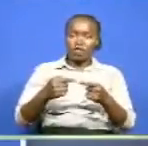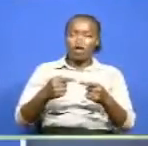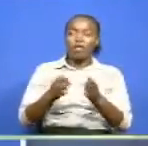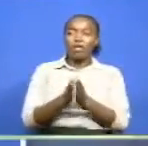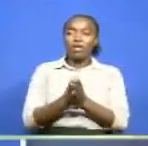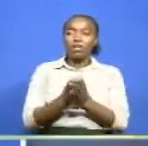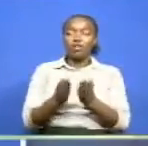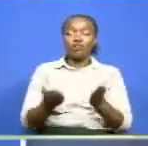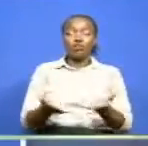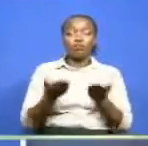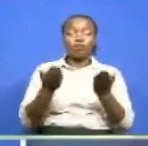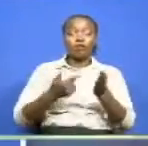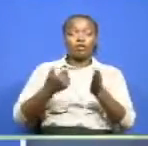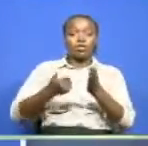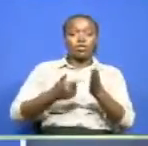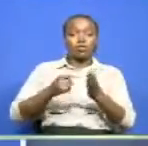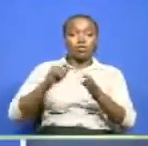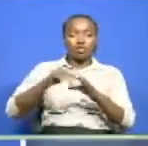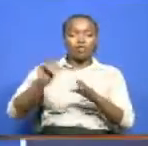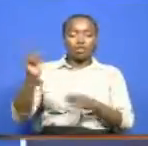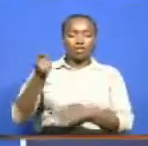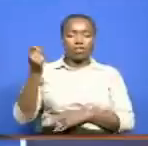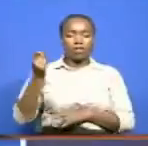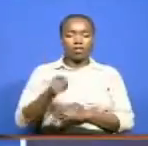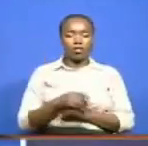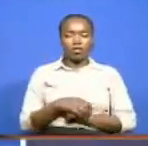boost industrialization in Kenya.